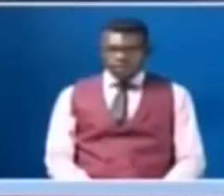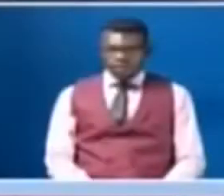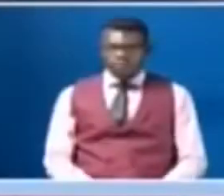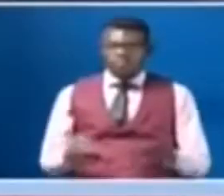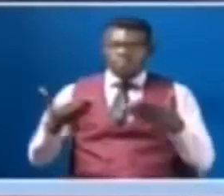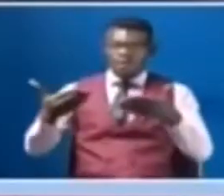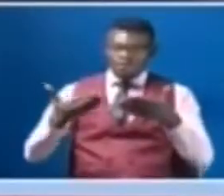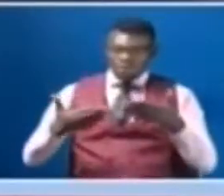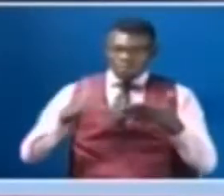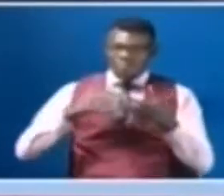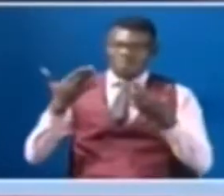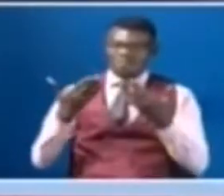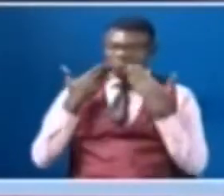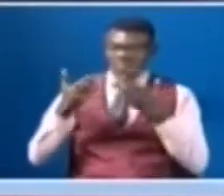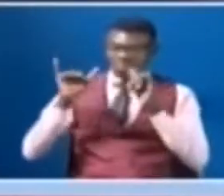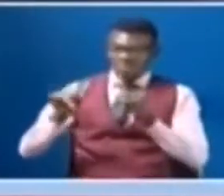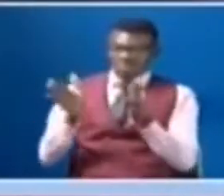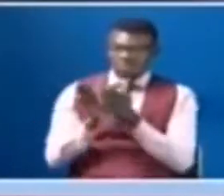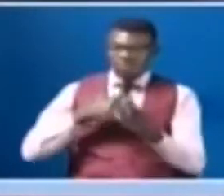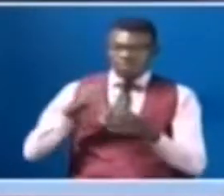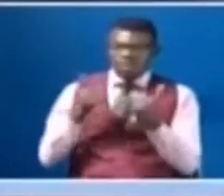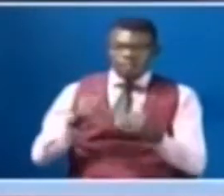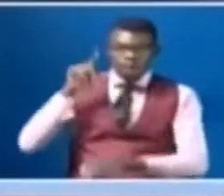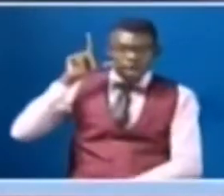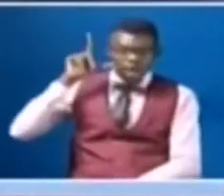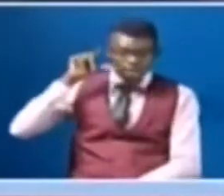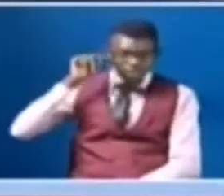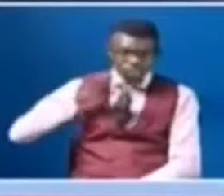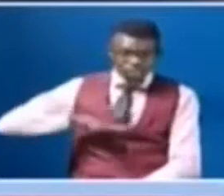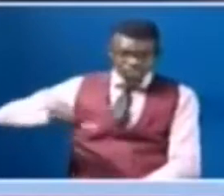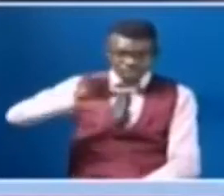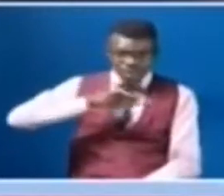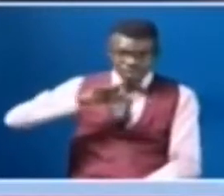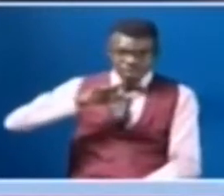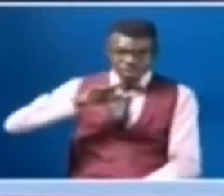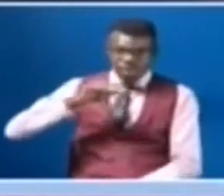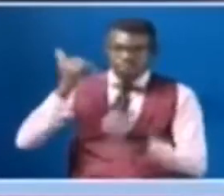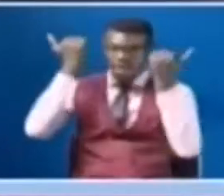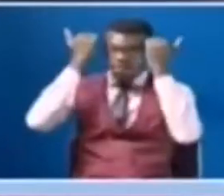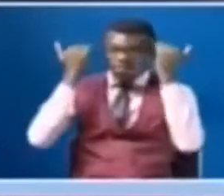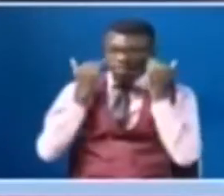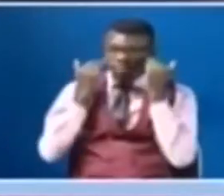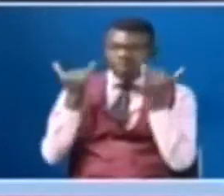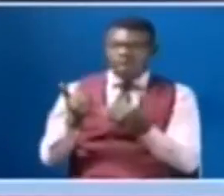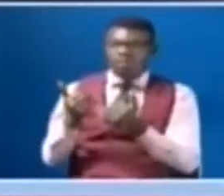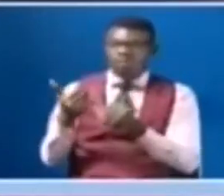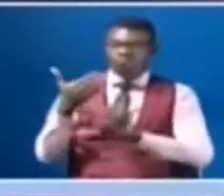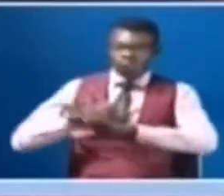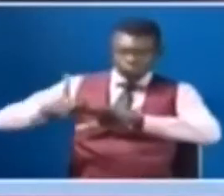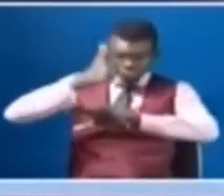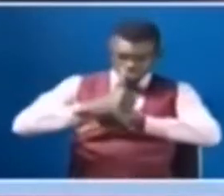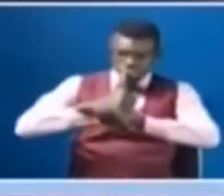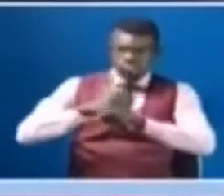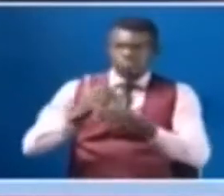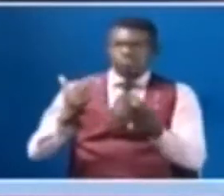Welcome back. Thank you for staying with us. Let's now take you to the coast. And even with the strides being made in the judiciary by establishment of new and modern courts,